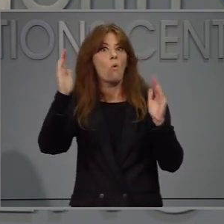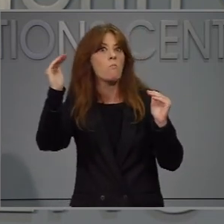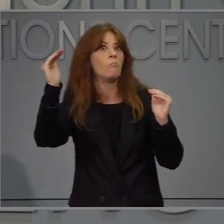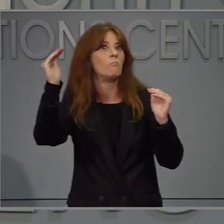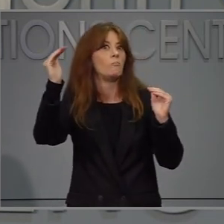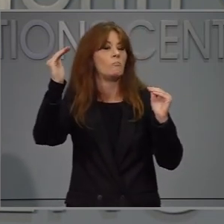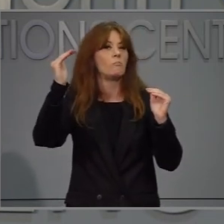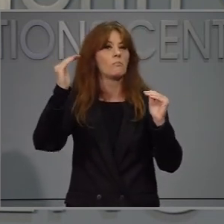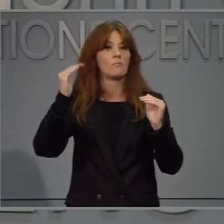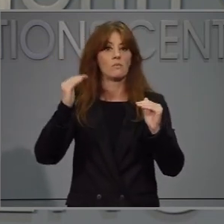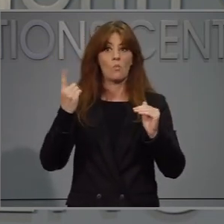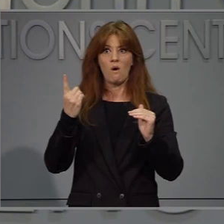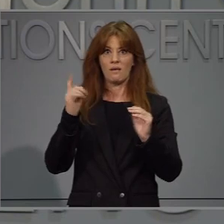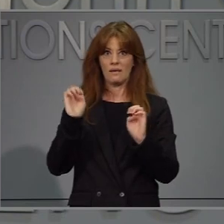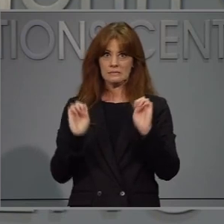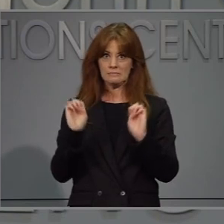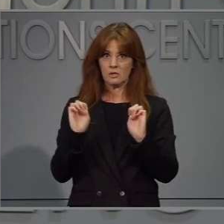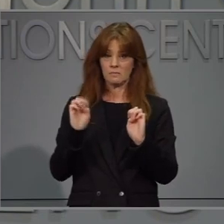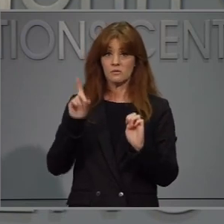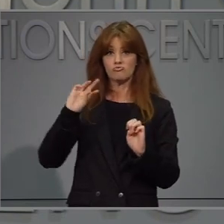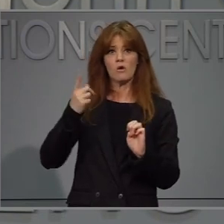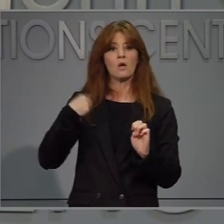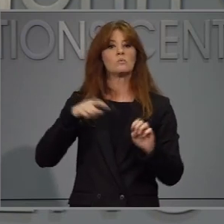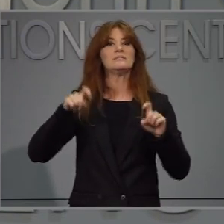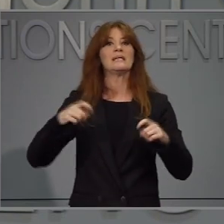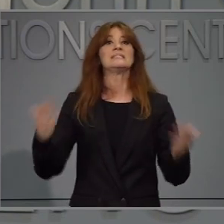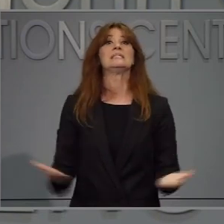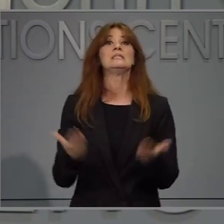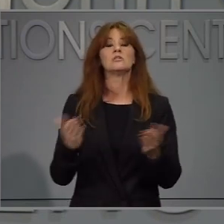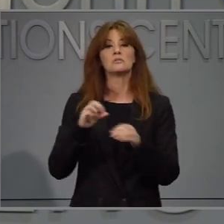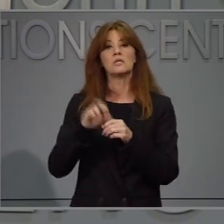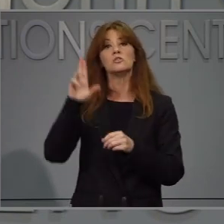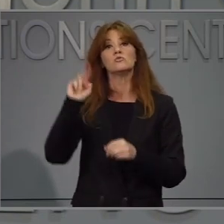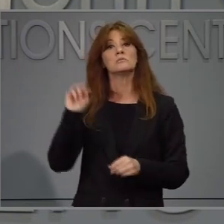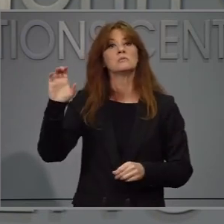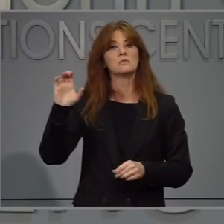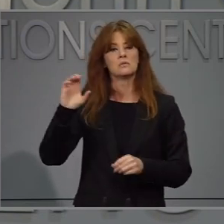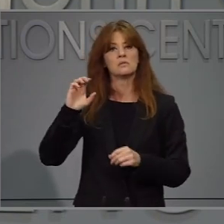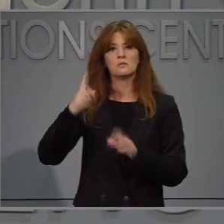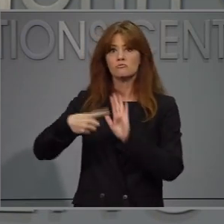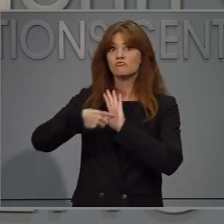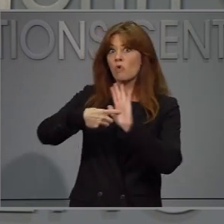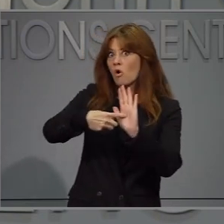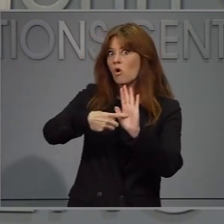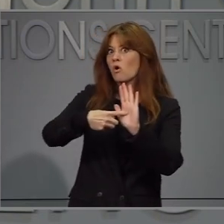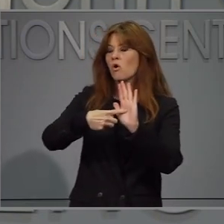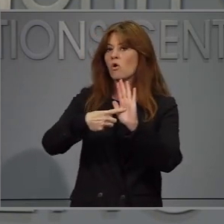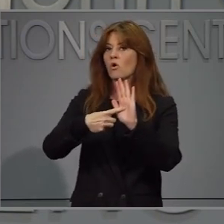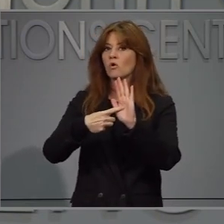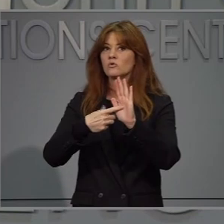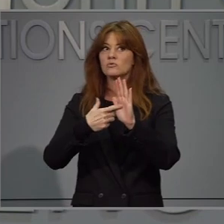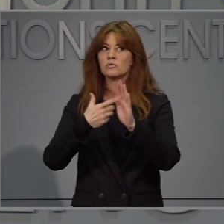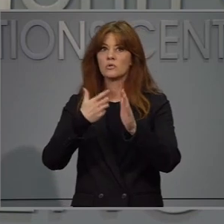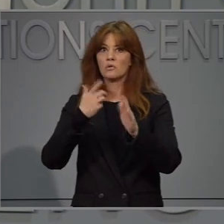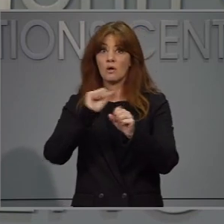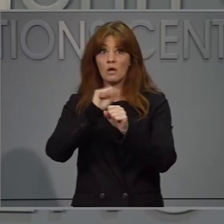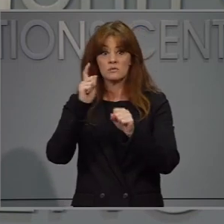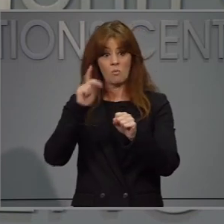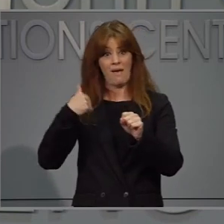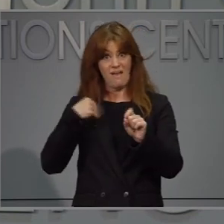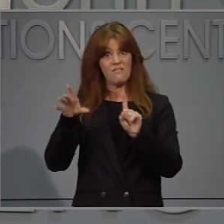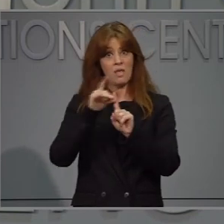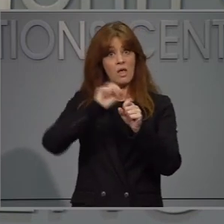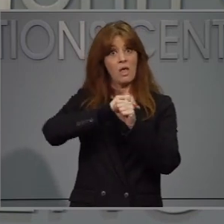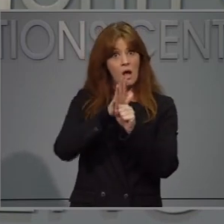An experimental drug tested right here at the University of North Carolina shows the promise of easing symptoms of